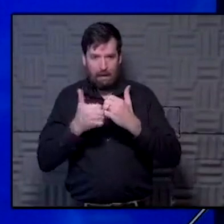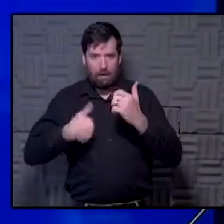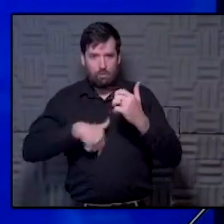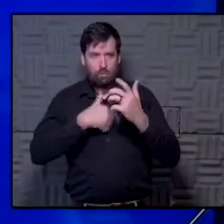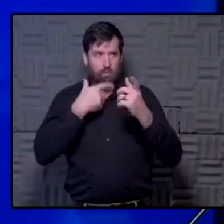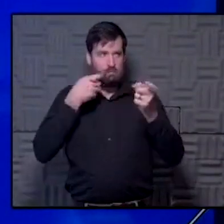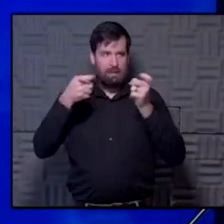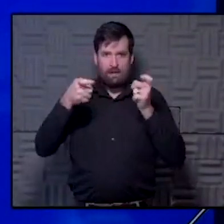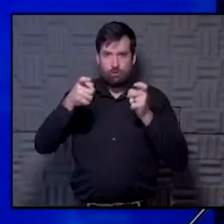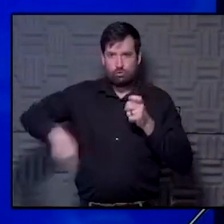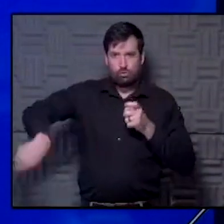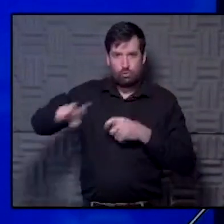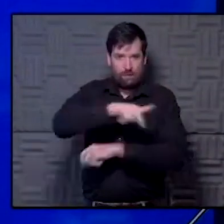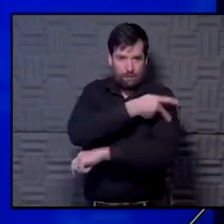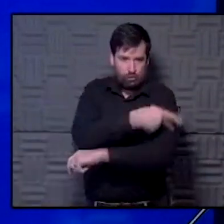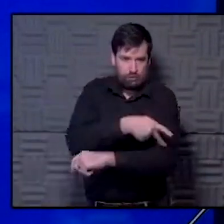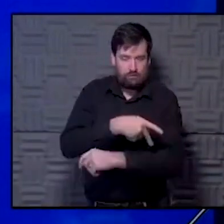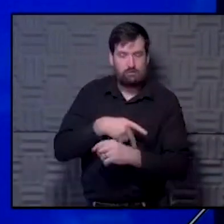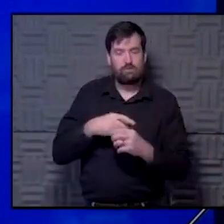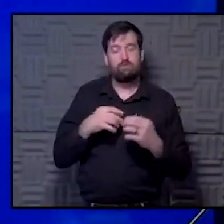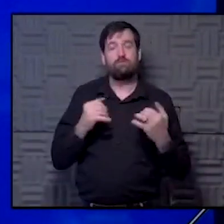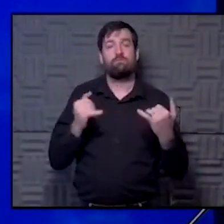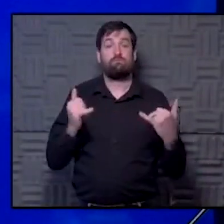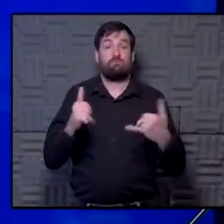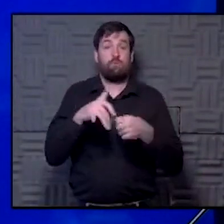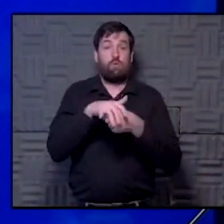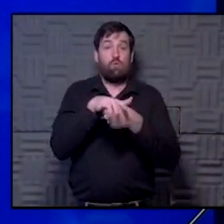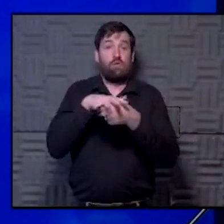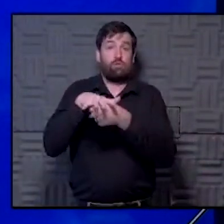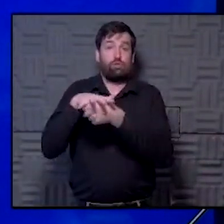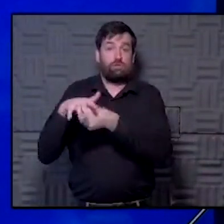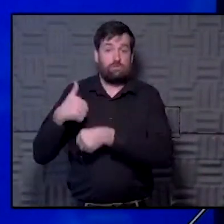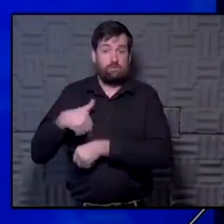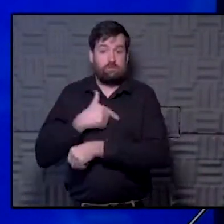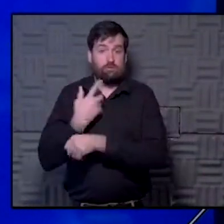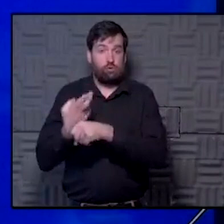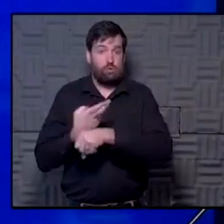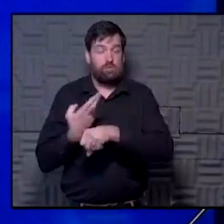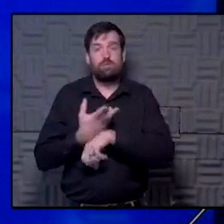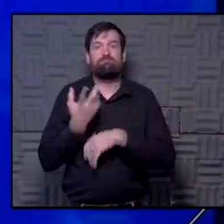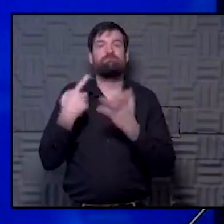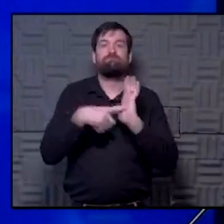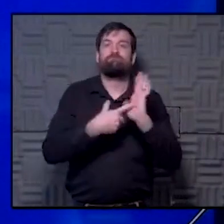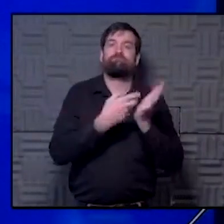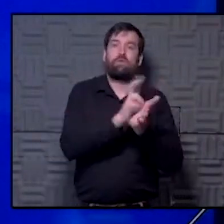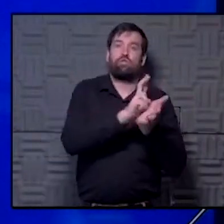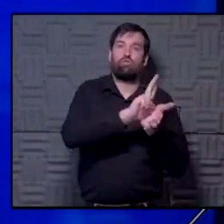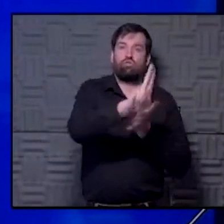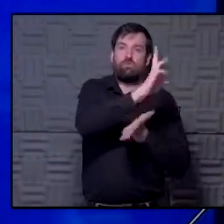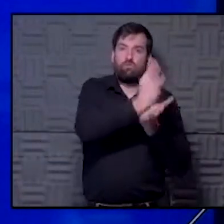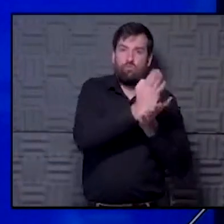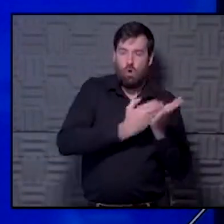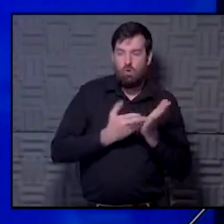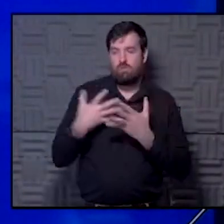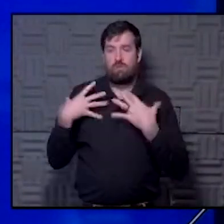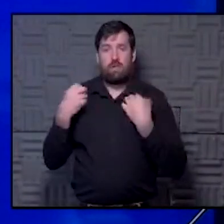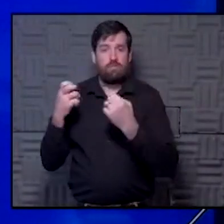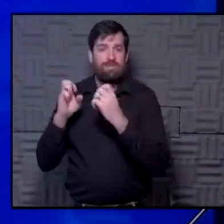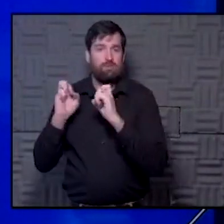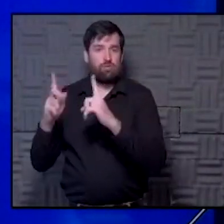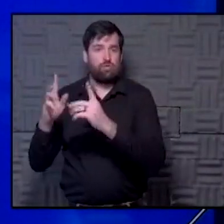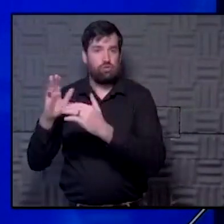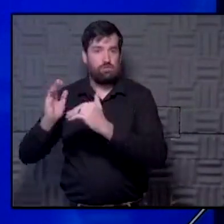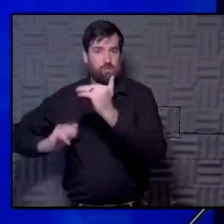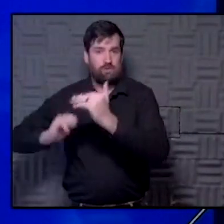manage those patients as they come in. So the current locations we've been using, say on the university side of campus and the health education building, are not